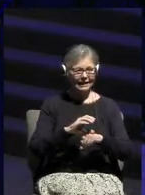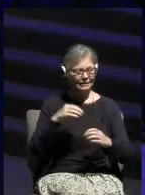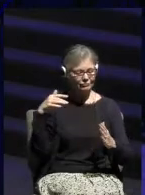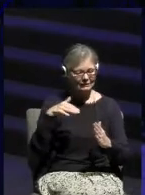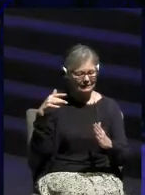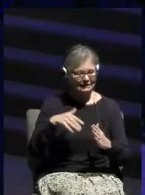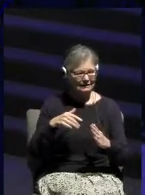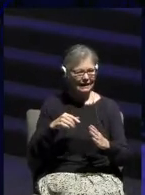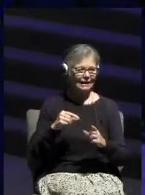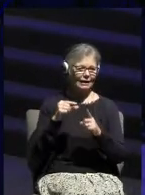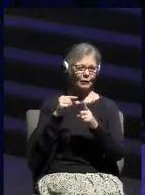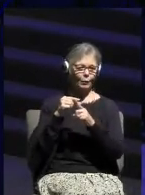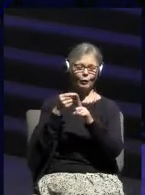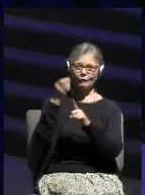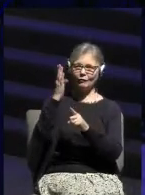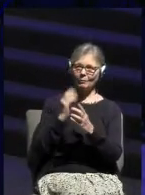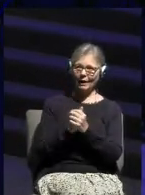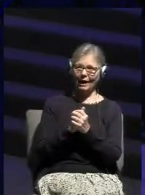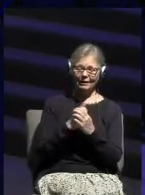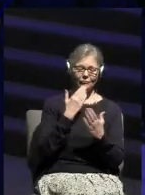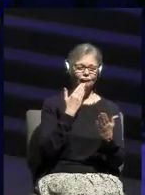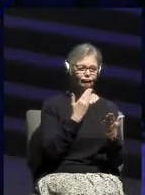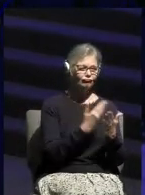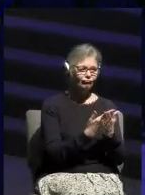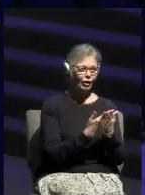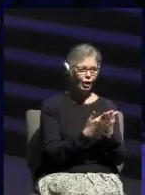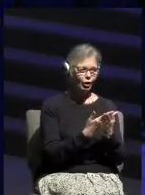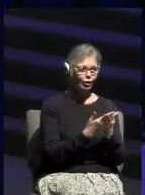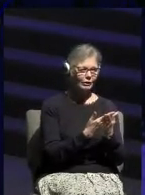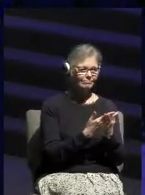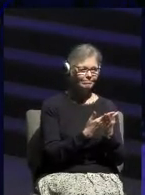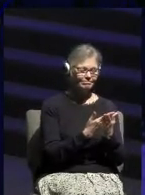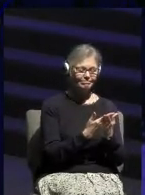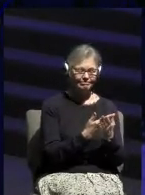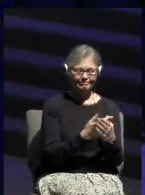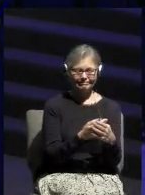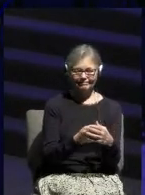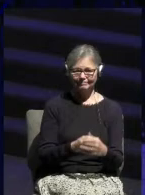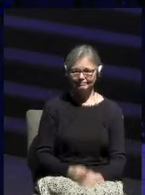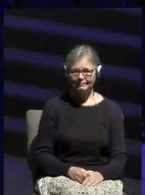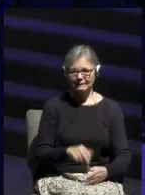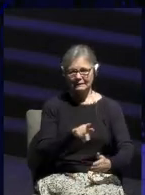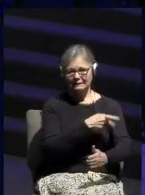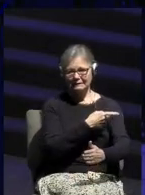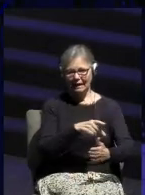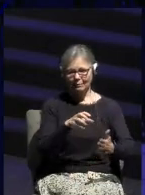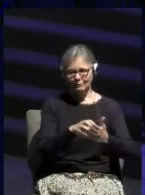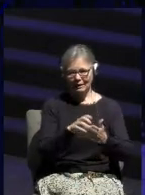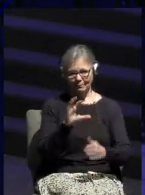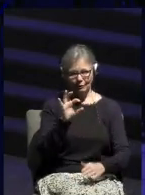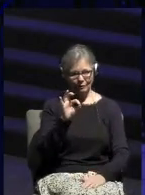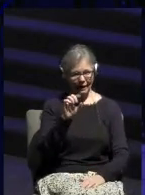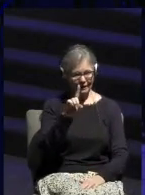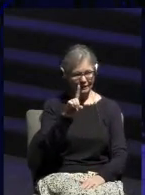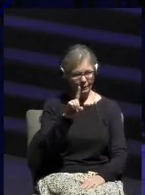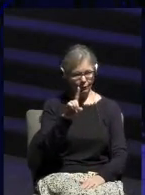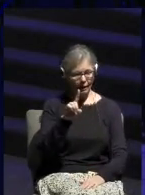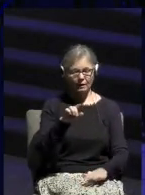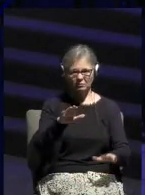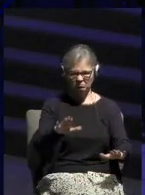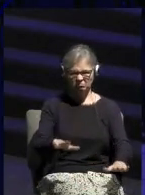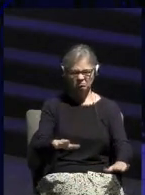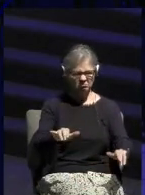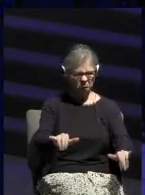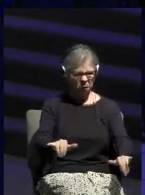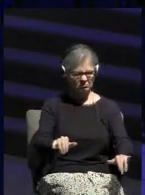God. Turn to your neighbor and say, that's good stuff right there. Yeah, okay. Psalms chapter 91, please remain seated